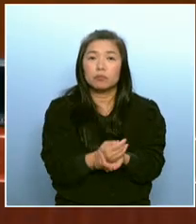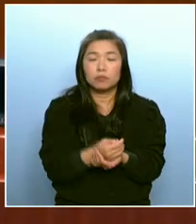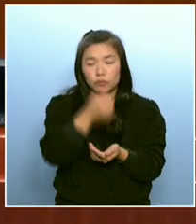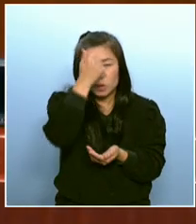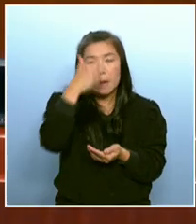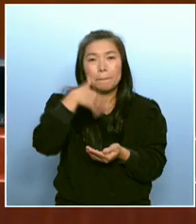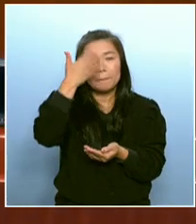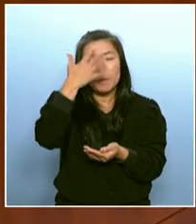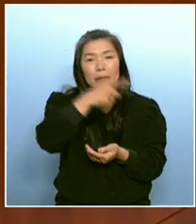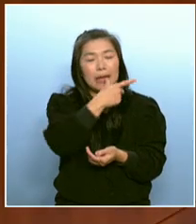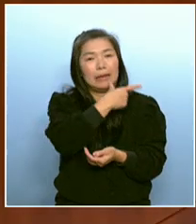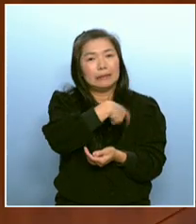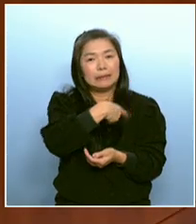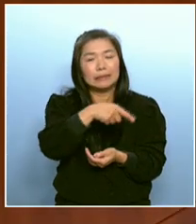program?